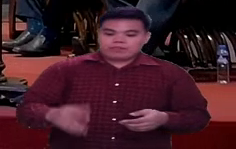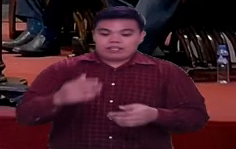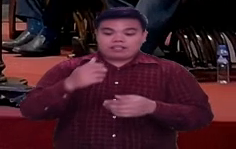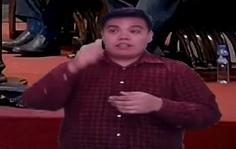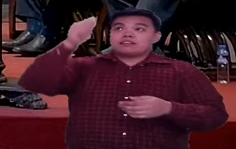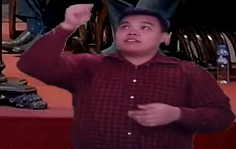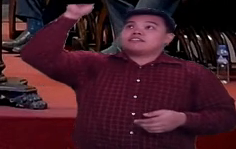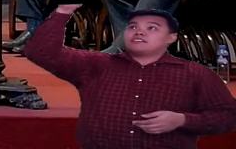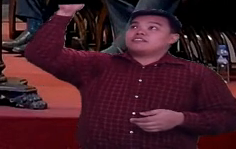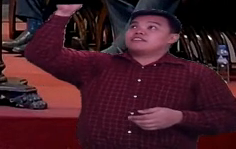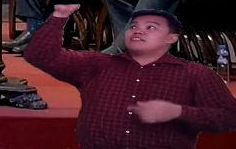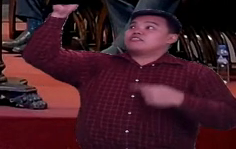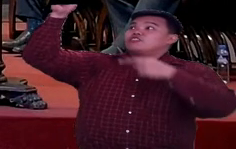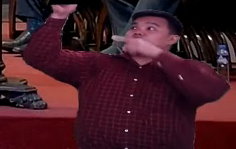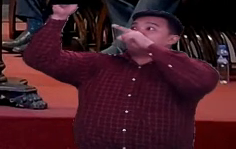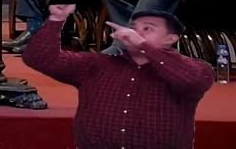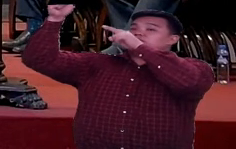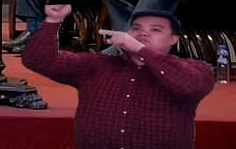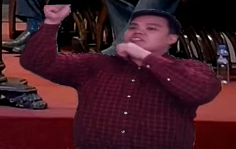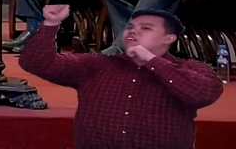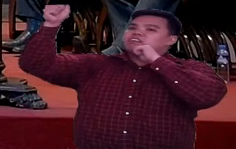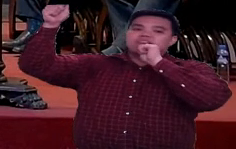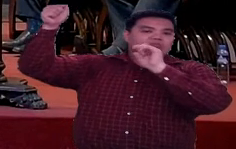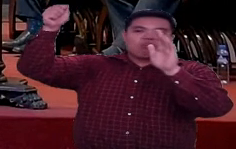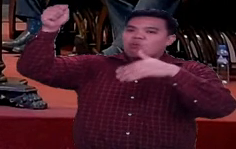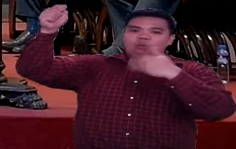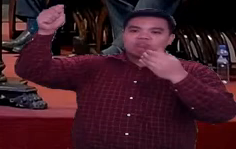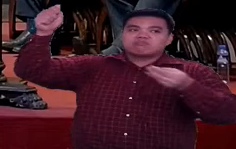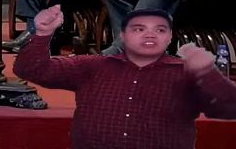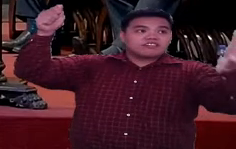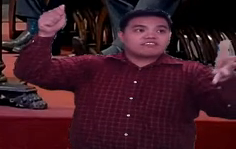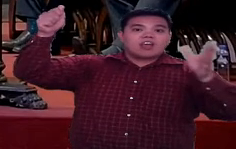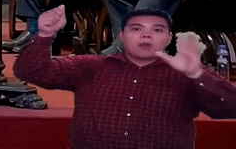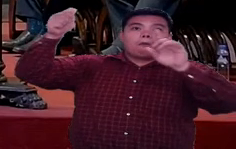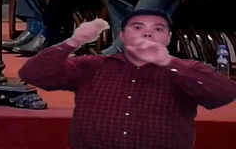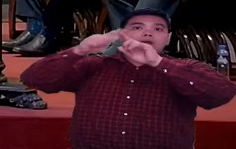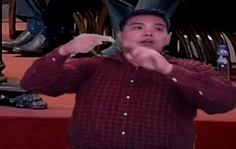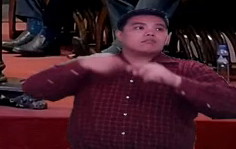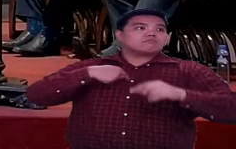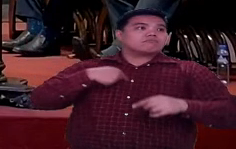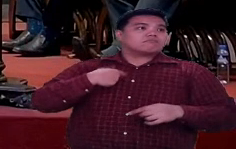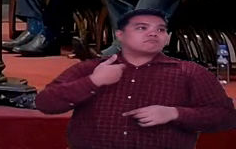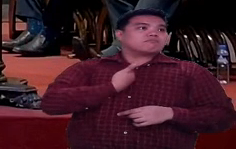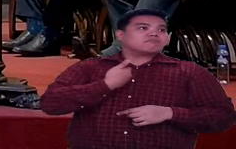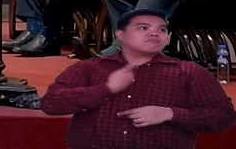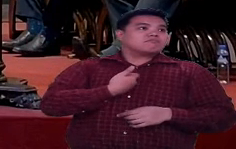said, God, I don't have anything to give but myself.